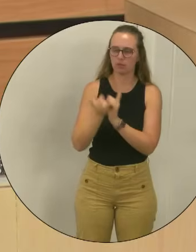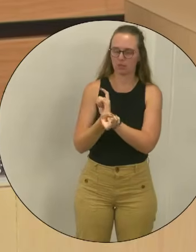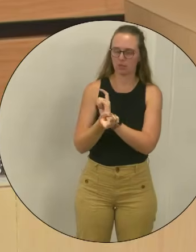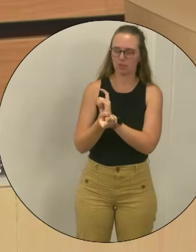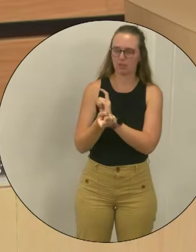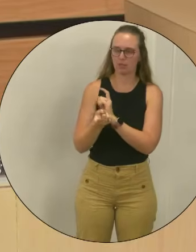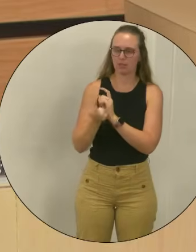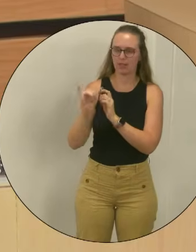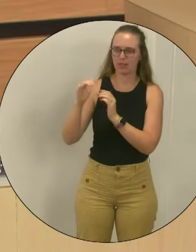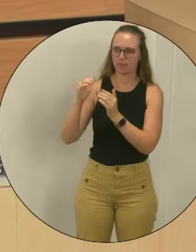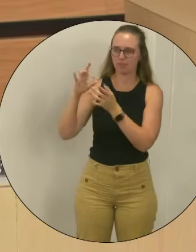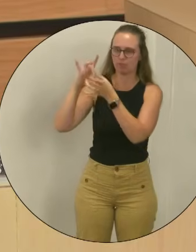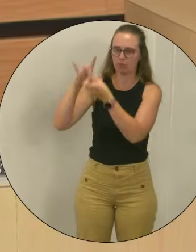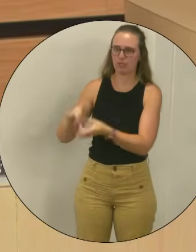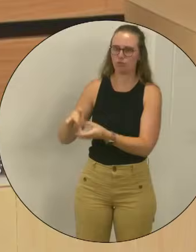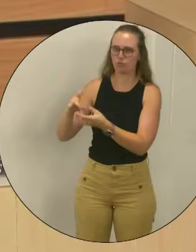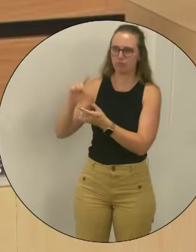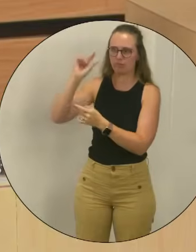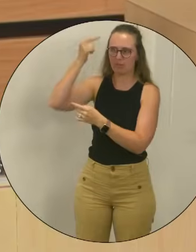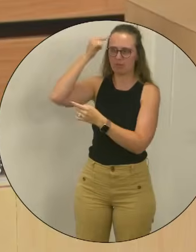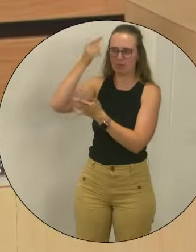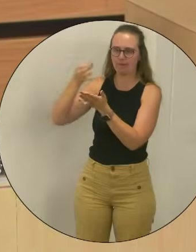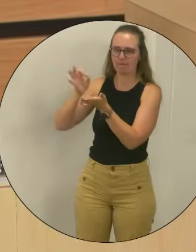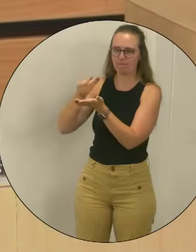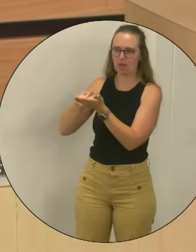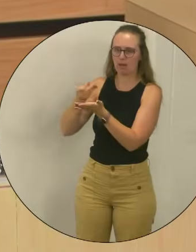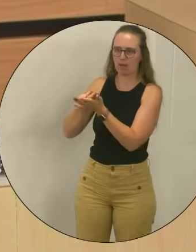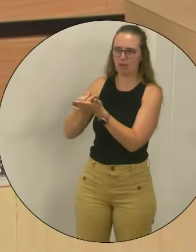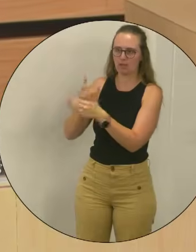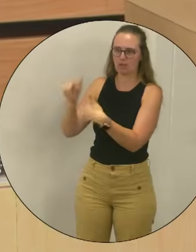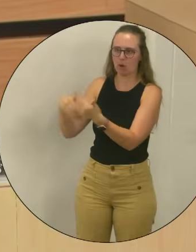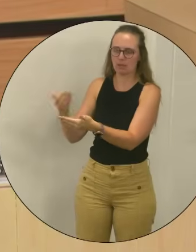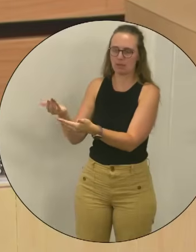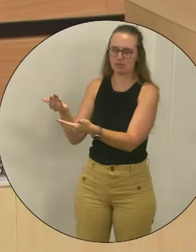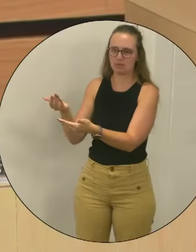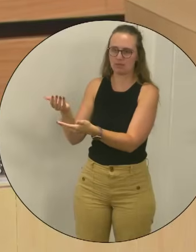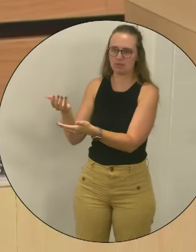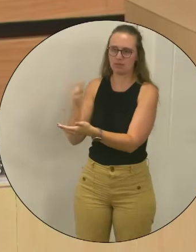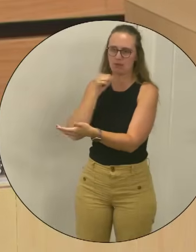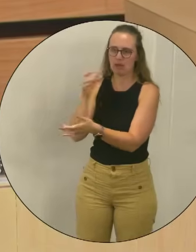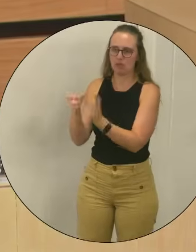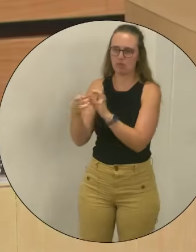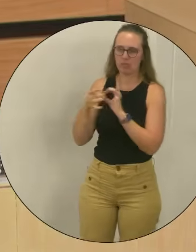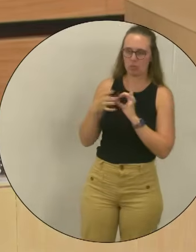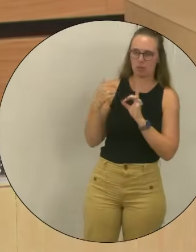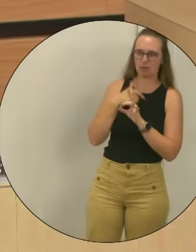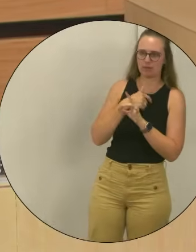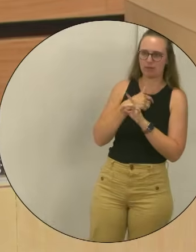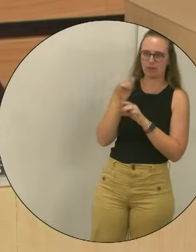kind of the government finance process? Would that be kind of